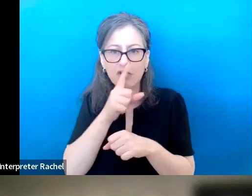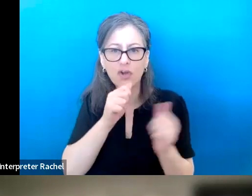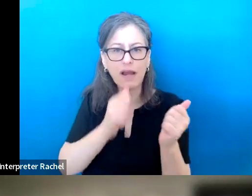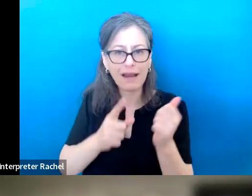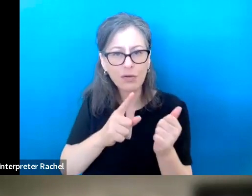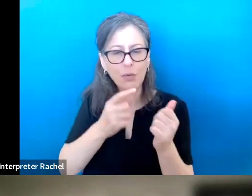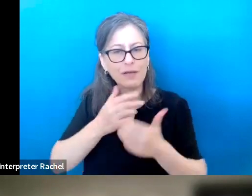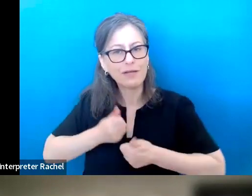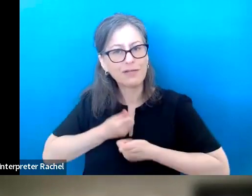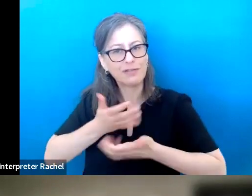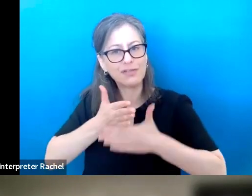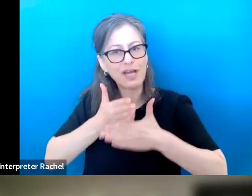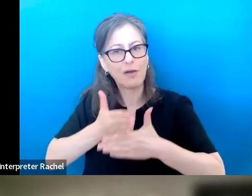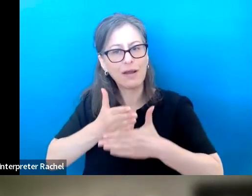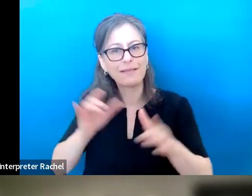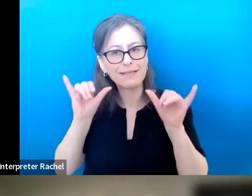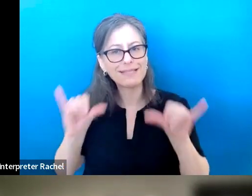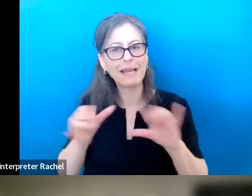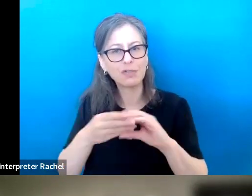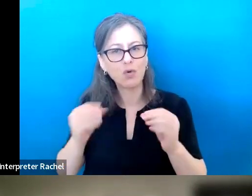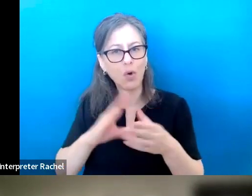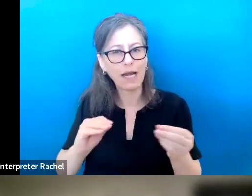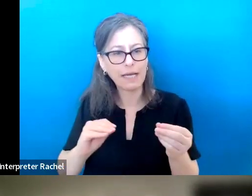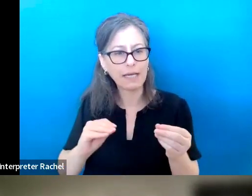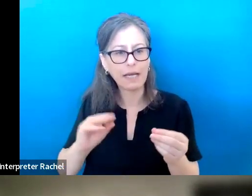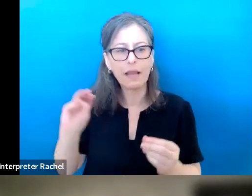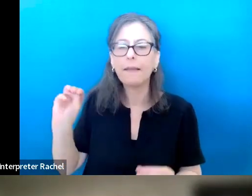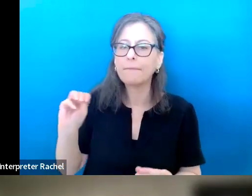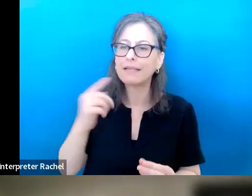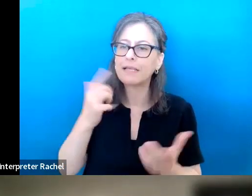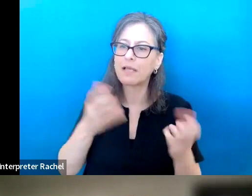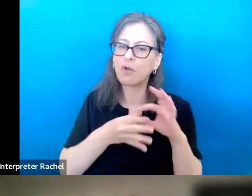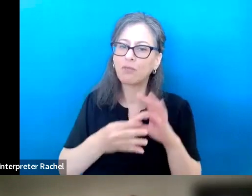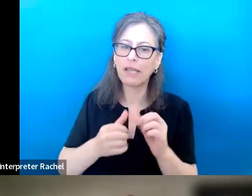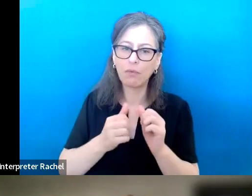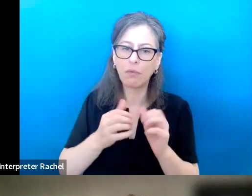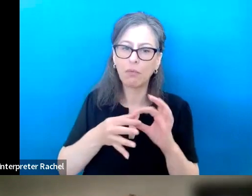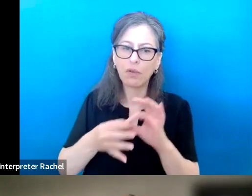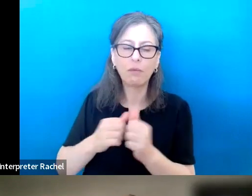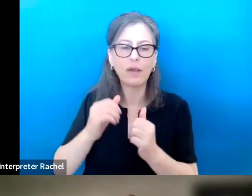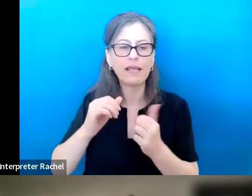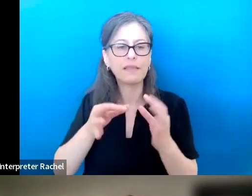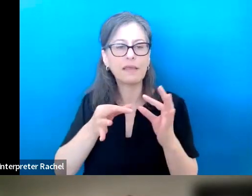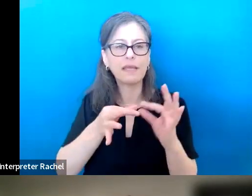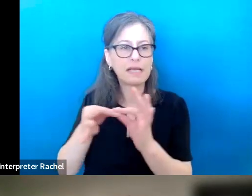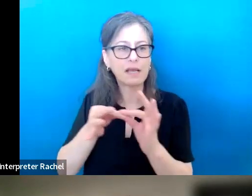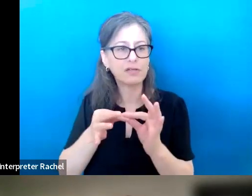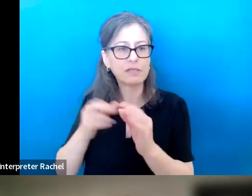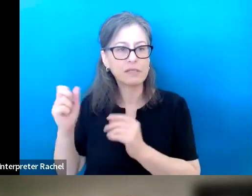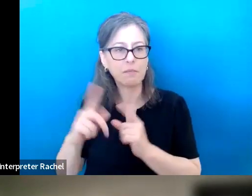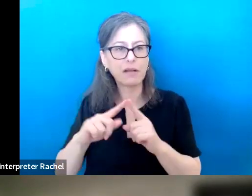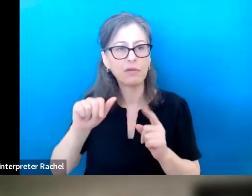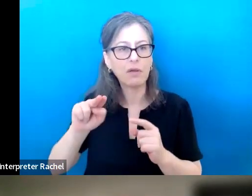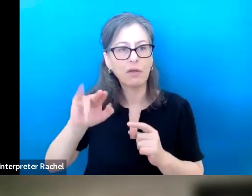story. So I want to build on connections. I want to go back to you, Anjana, because